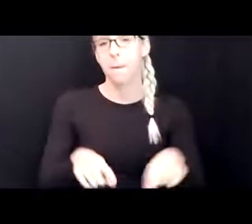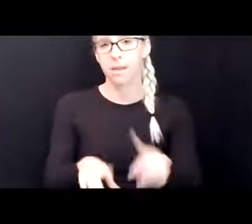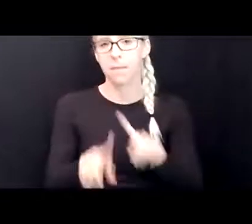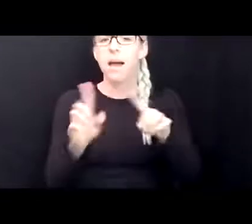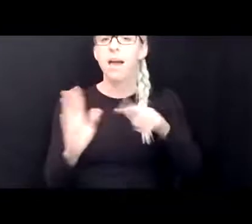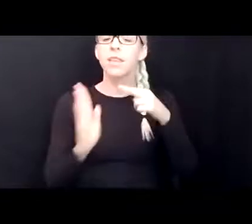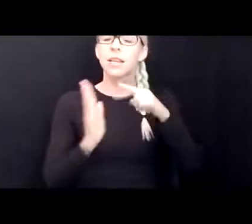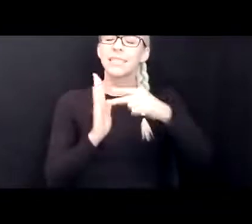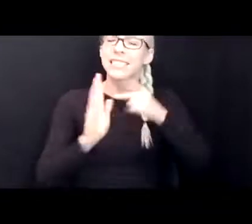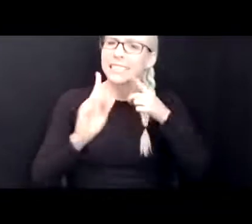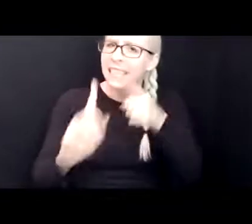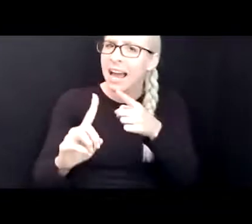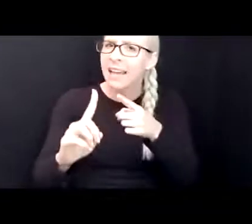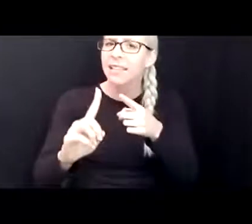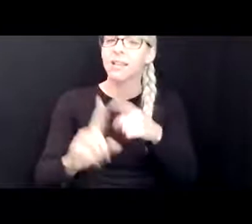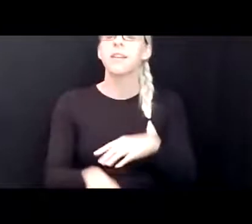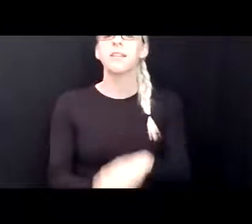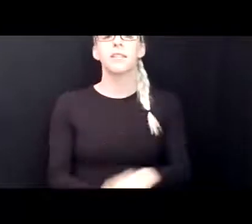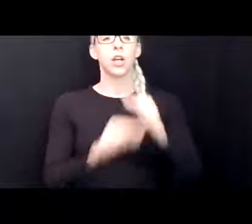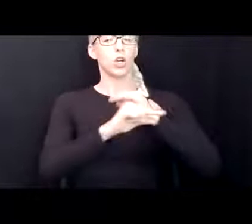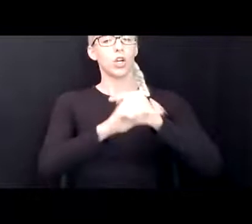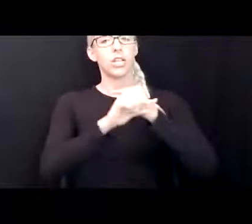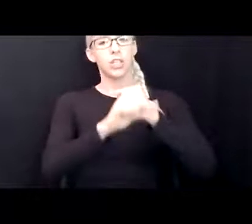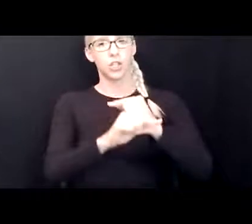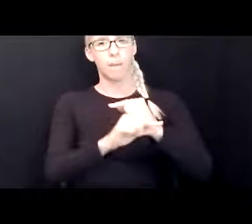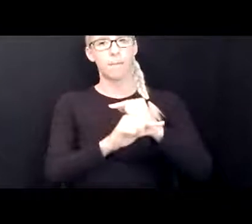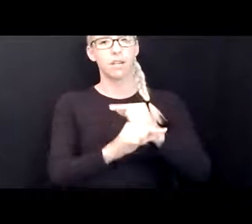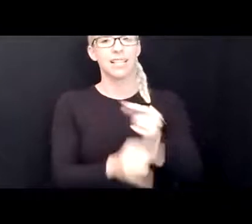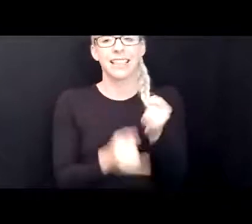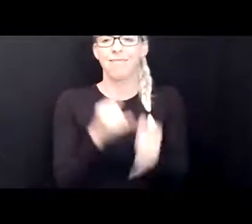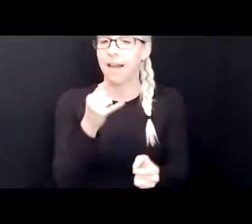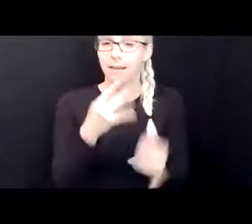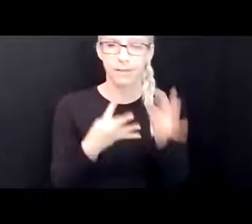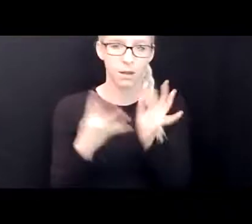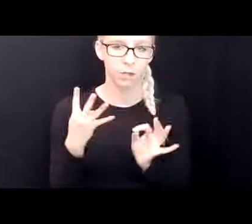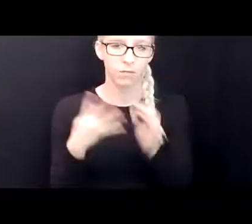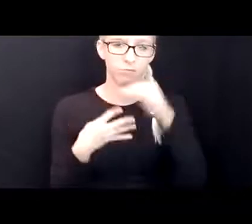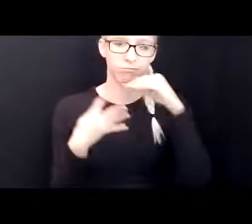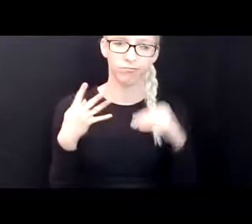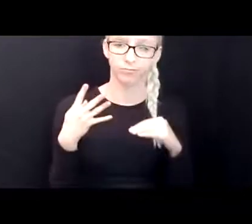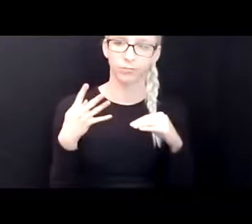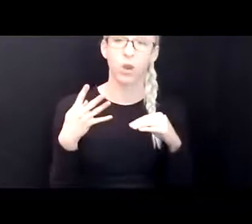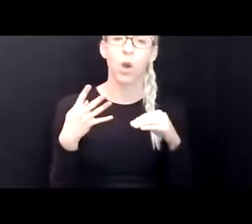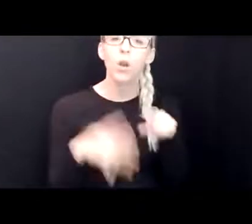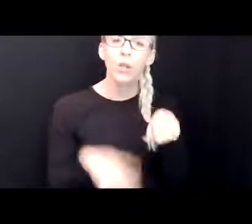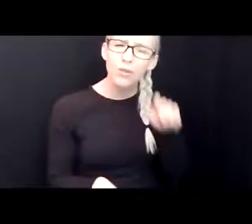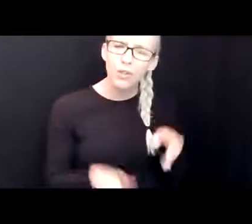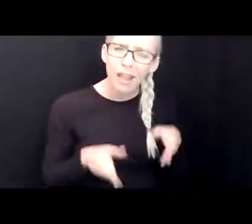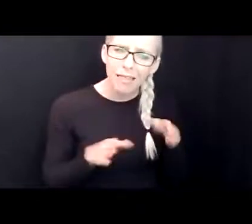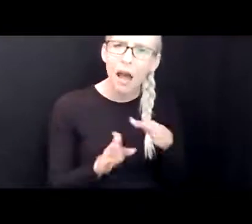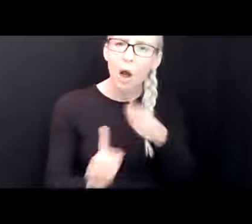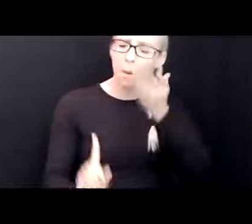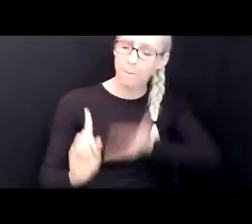guardianship chapter is that guardianship should really be a last resort. We should allow that individual to make